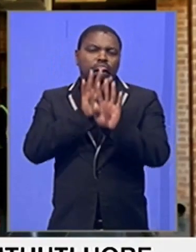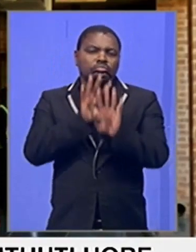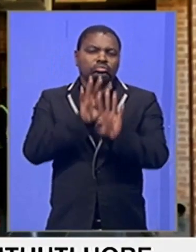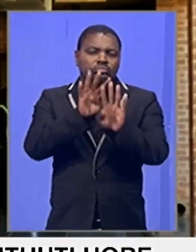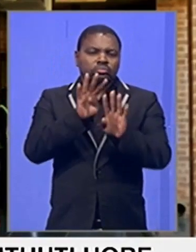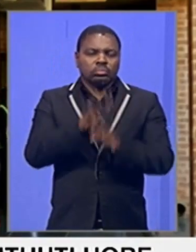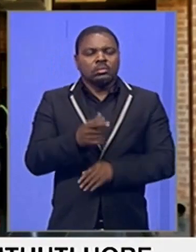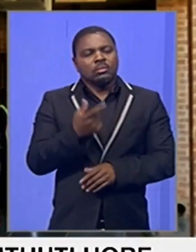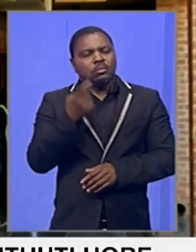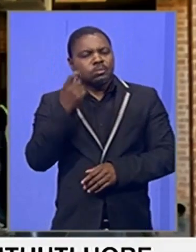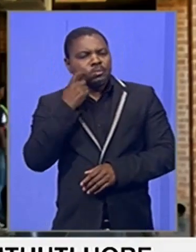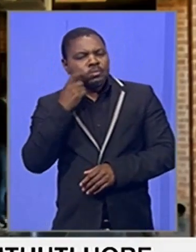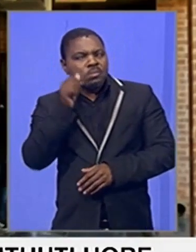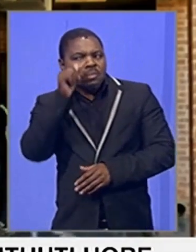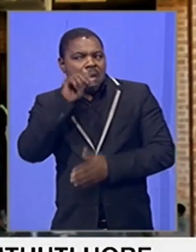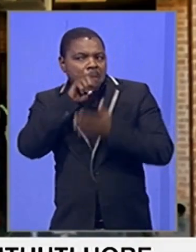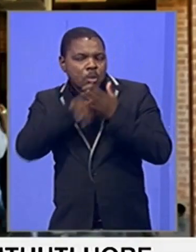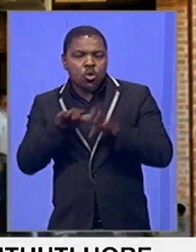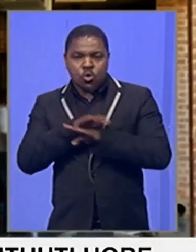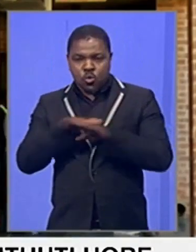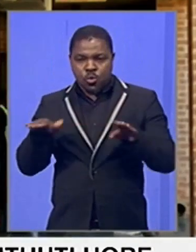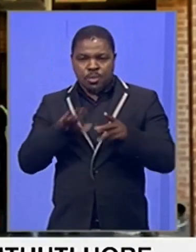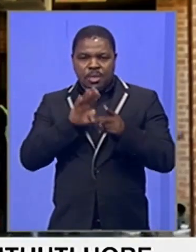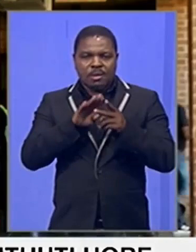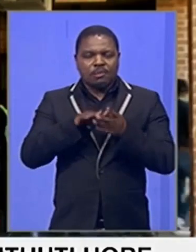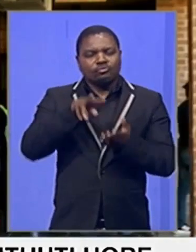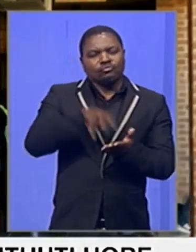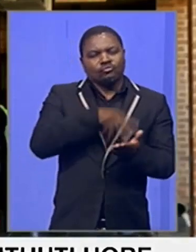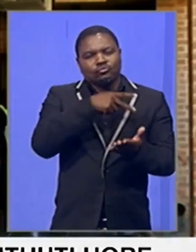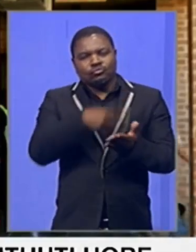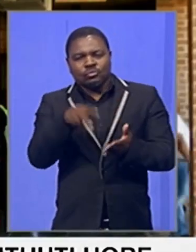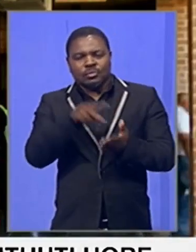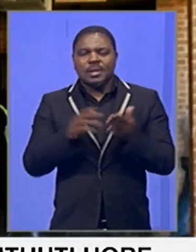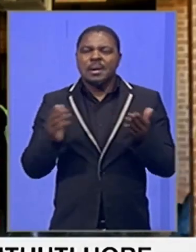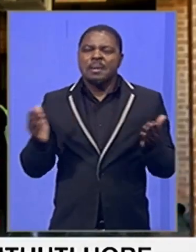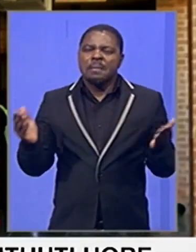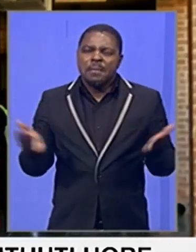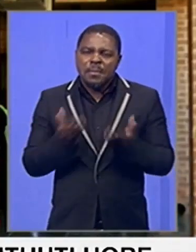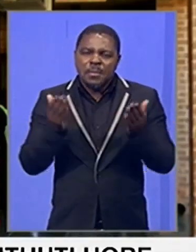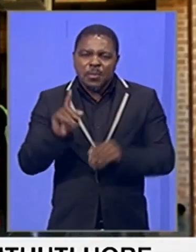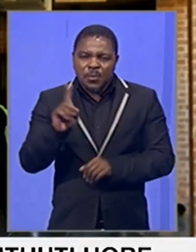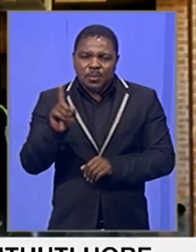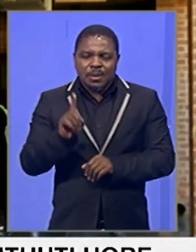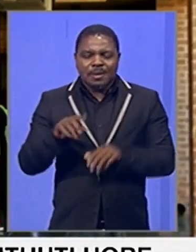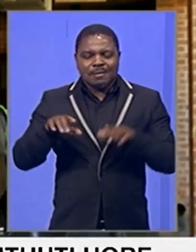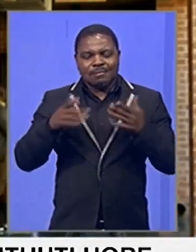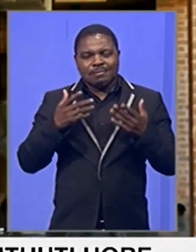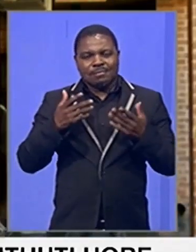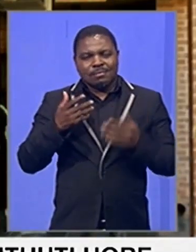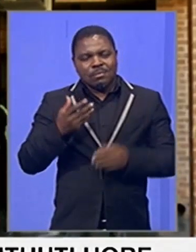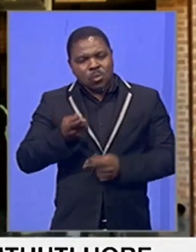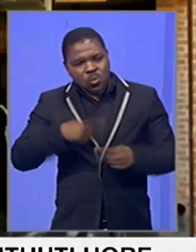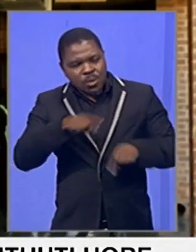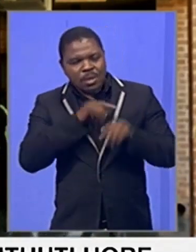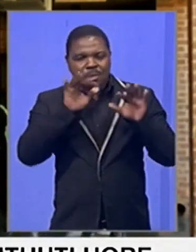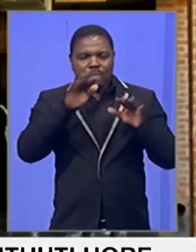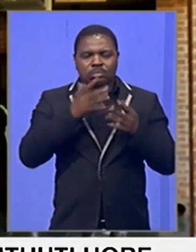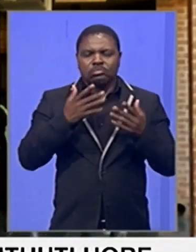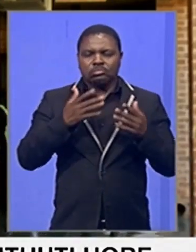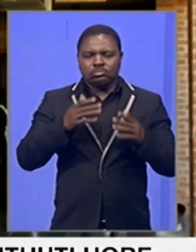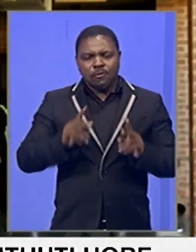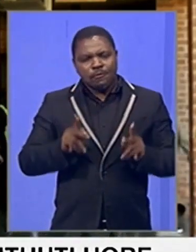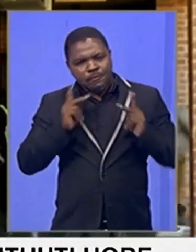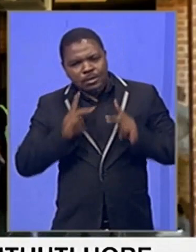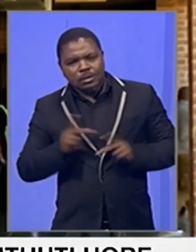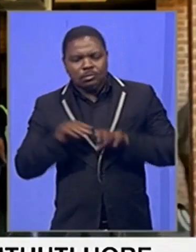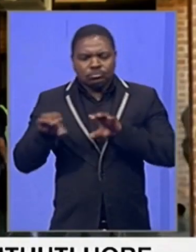anti-illegal abortions, also with the aerobics to promote a physical activity amongst us as citizens, because we too